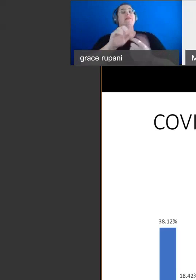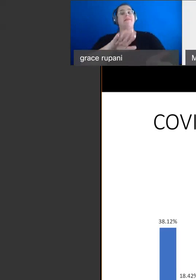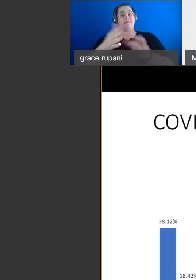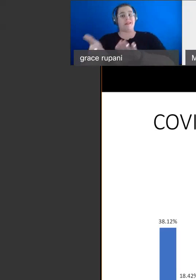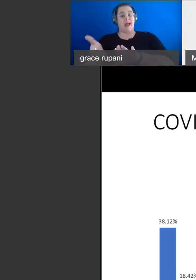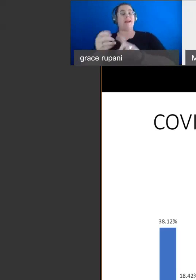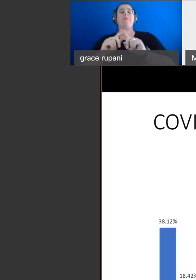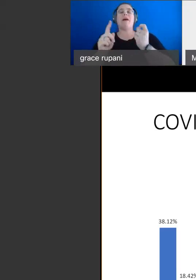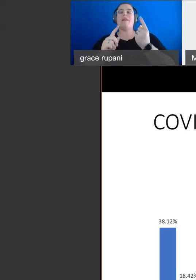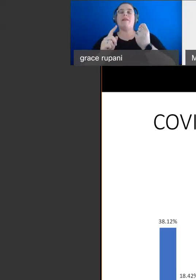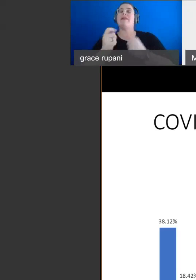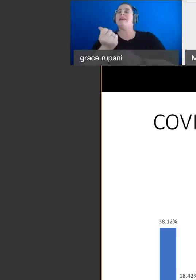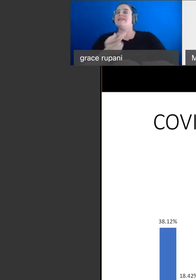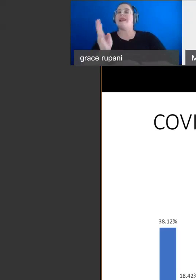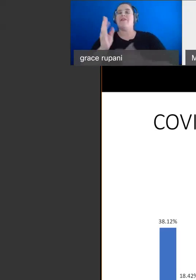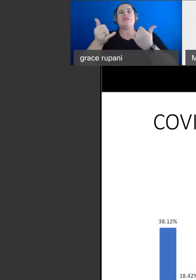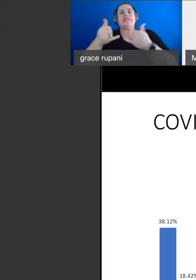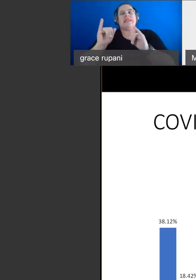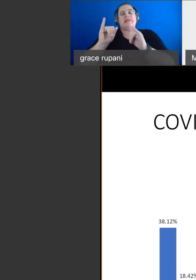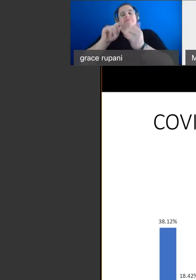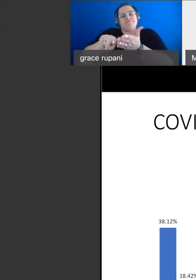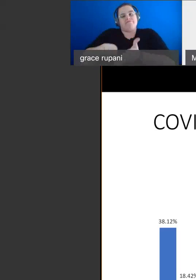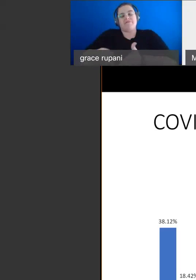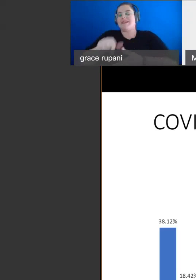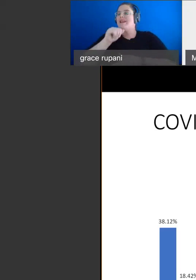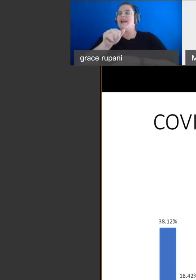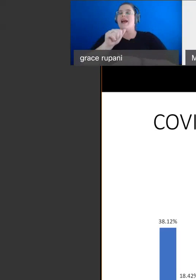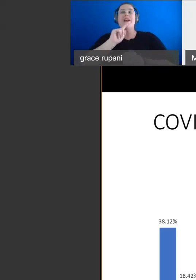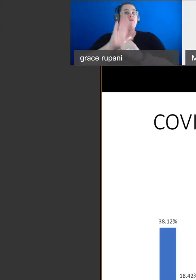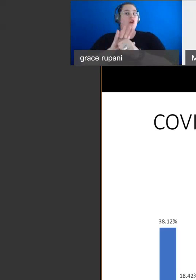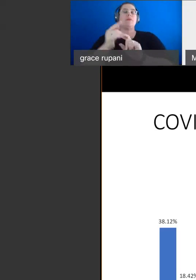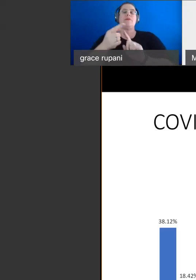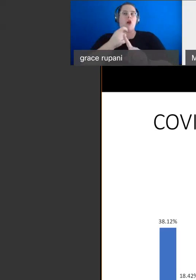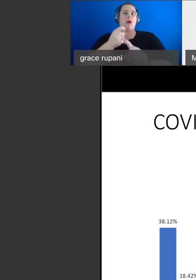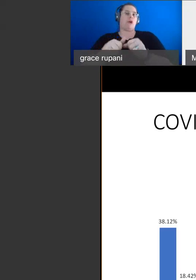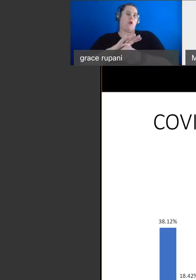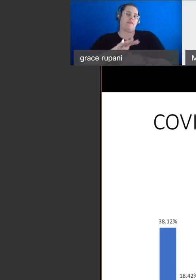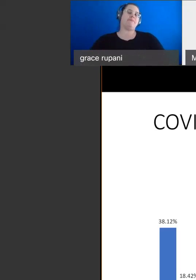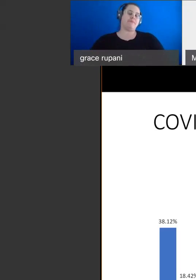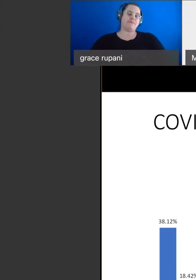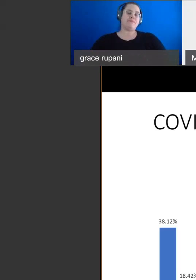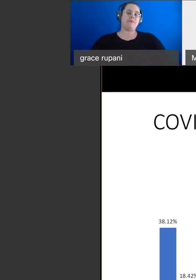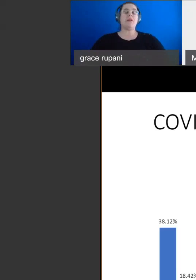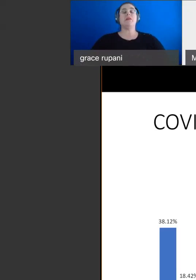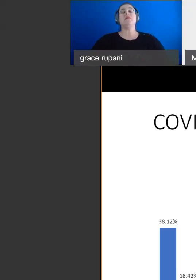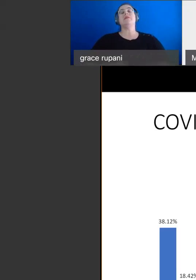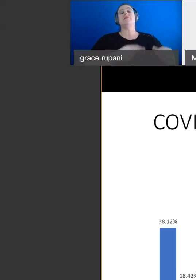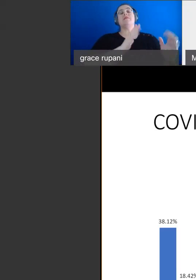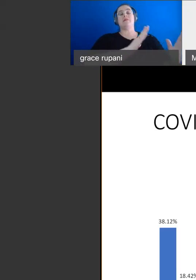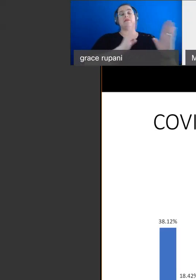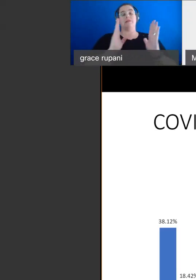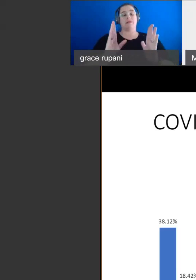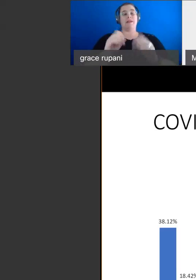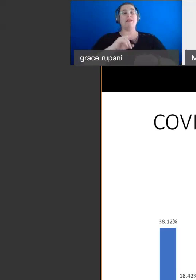have not been confirmed as COVID related. In natural homes, it's 5.2% of the people